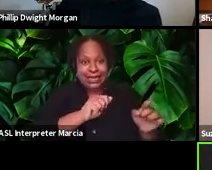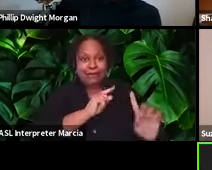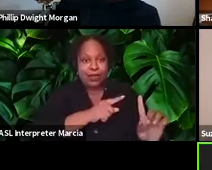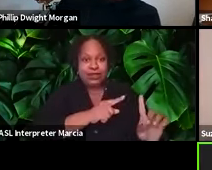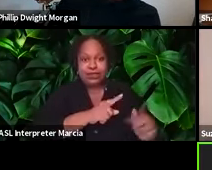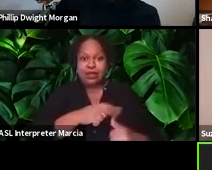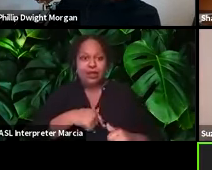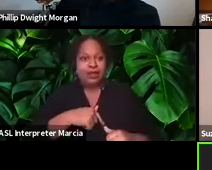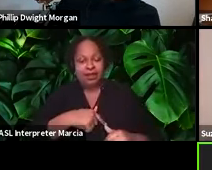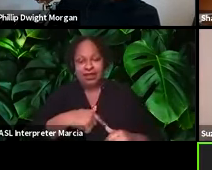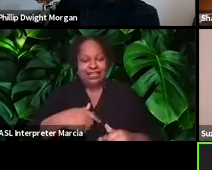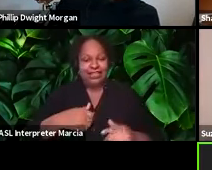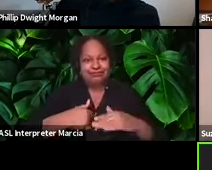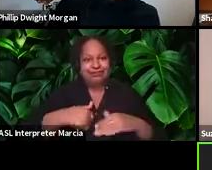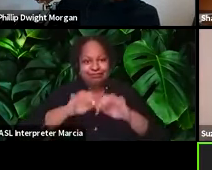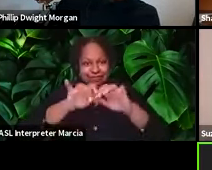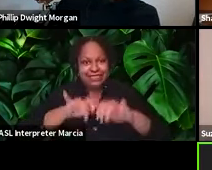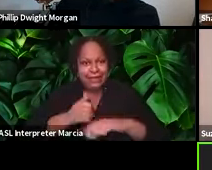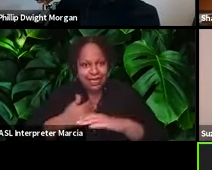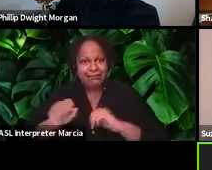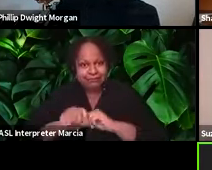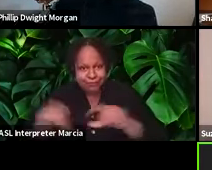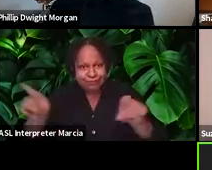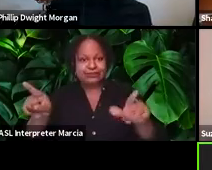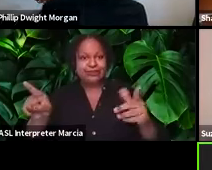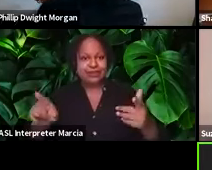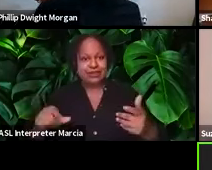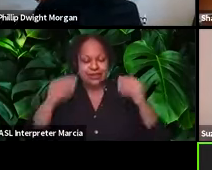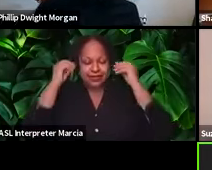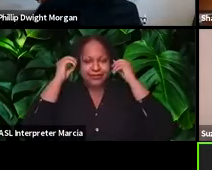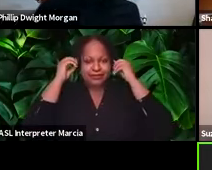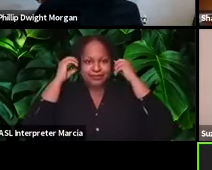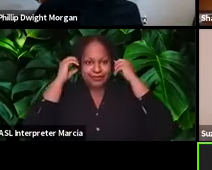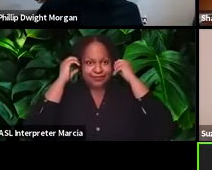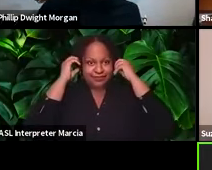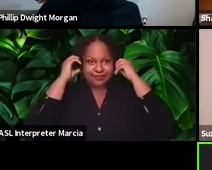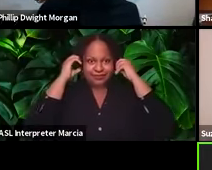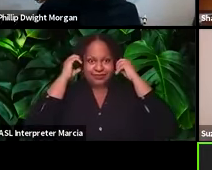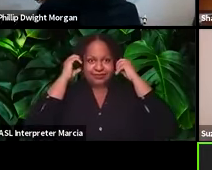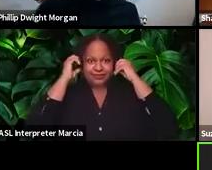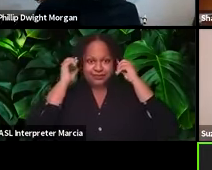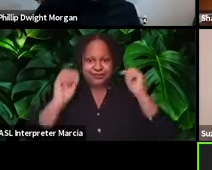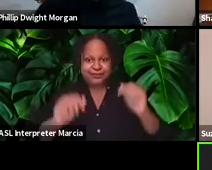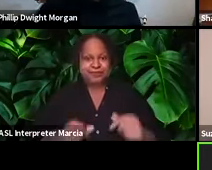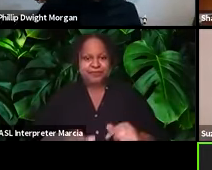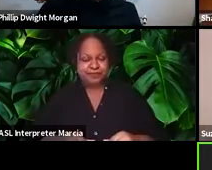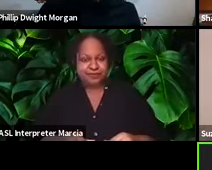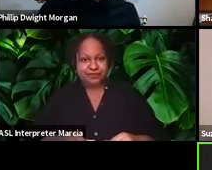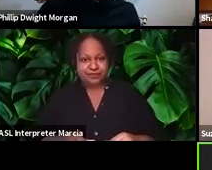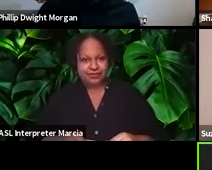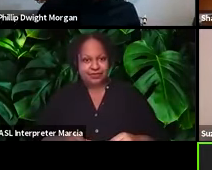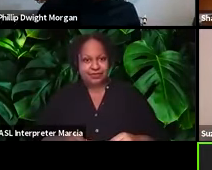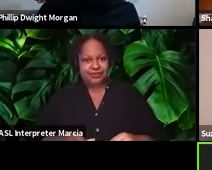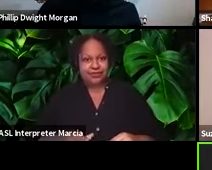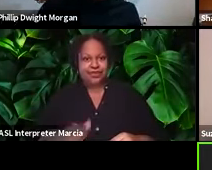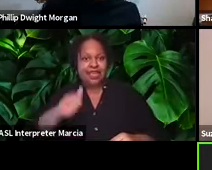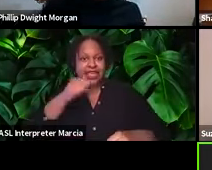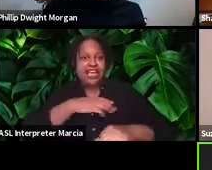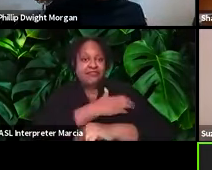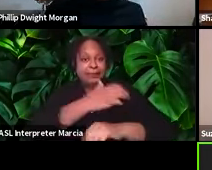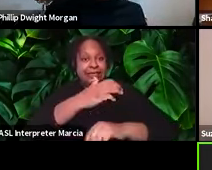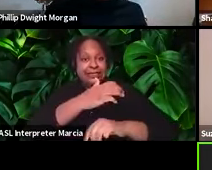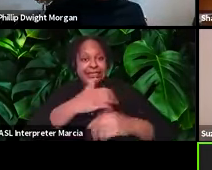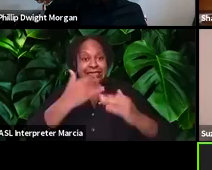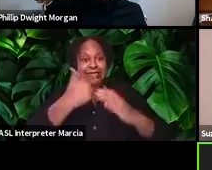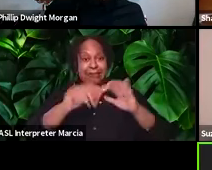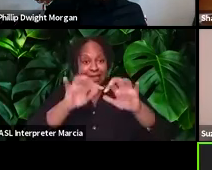sending this email? And like, no, I'm done here. And, you know, all of that, you know, all of that has helped me stay